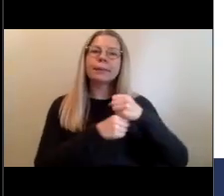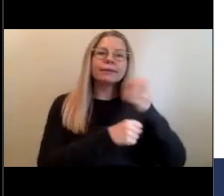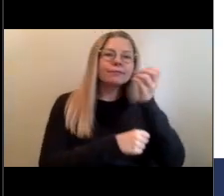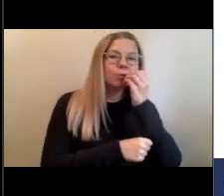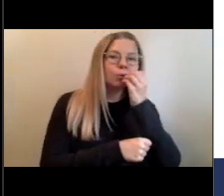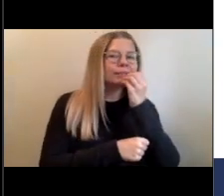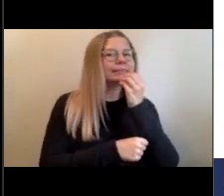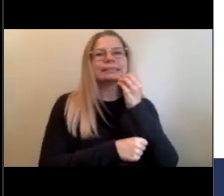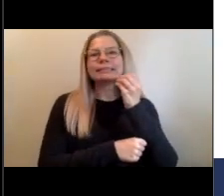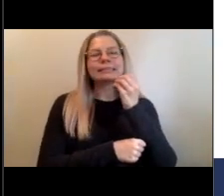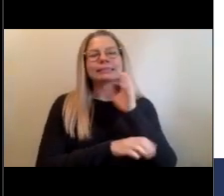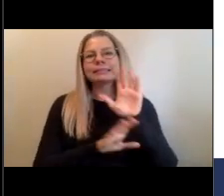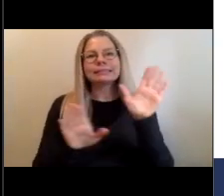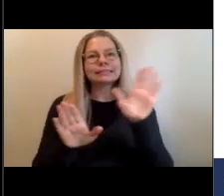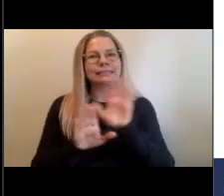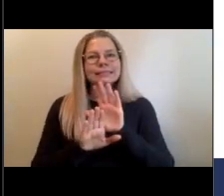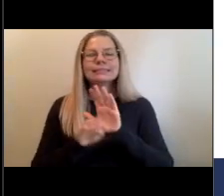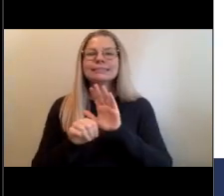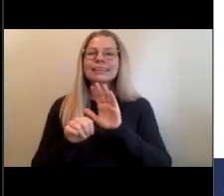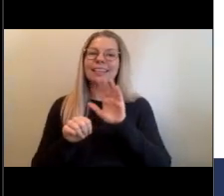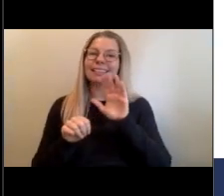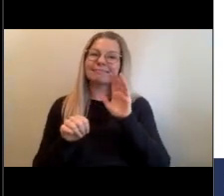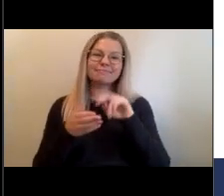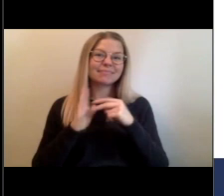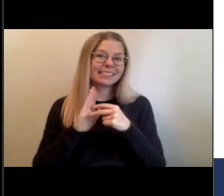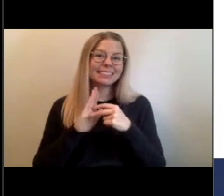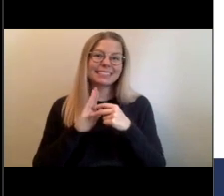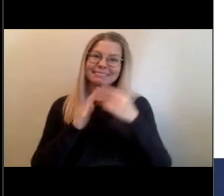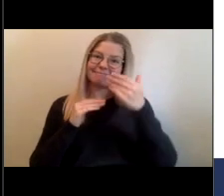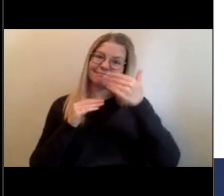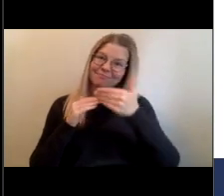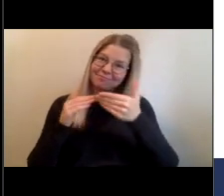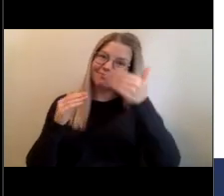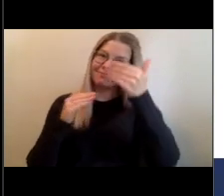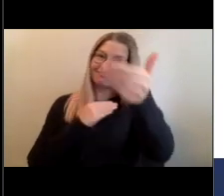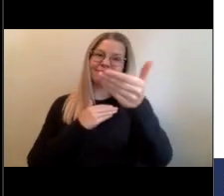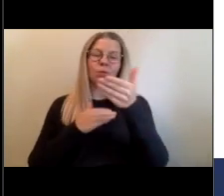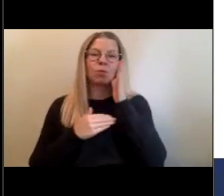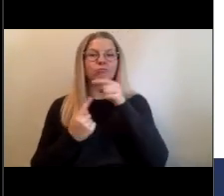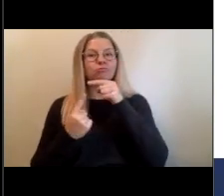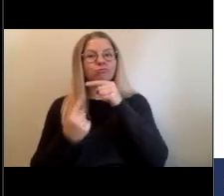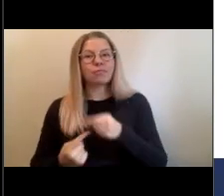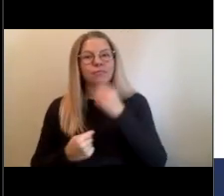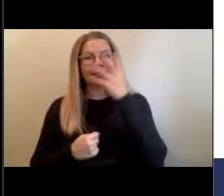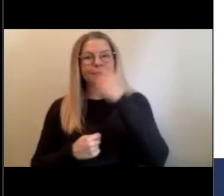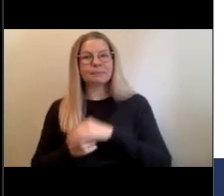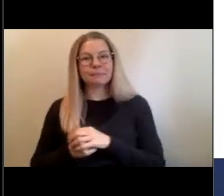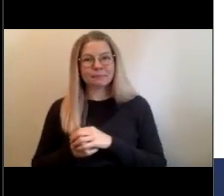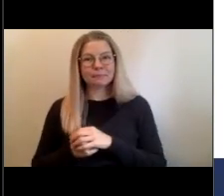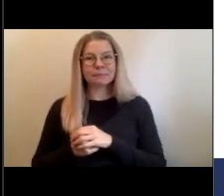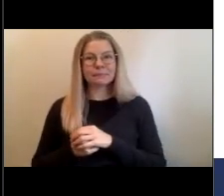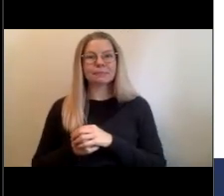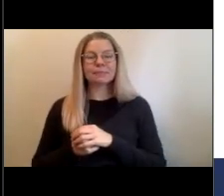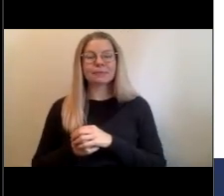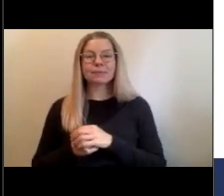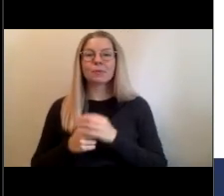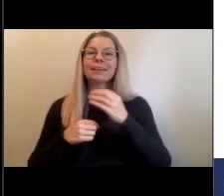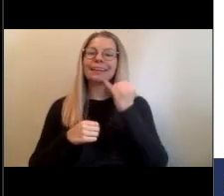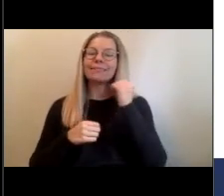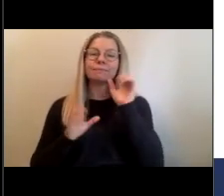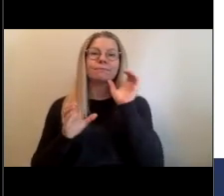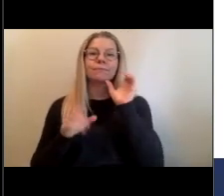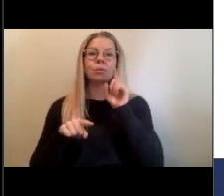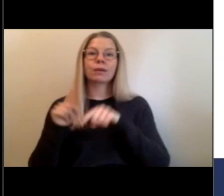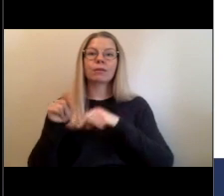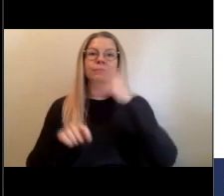impair your ability to get sleep at that time in the future. Remember that what you do when you